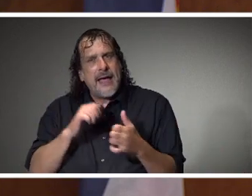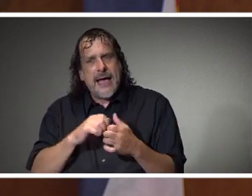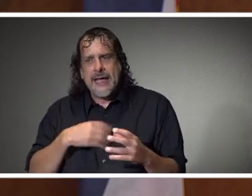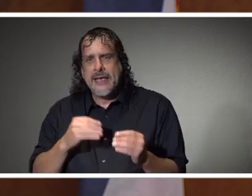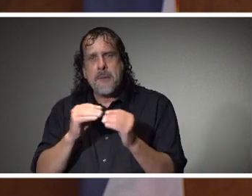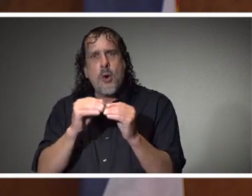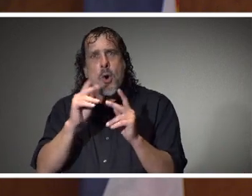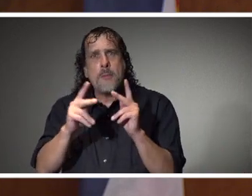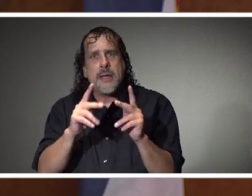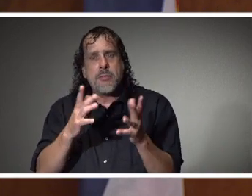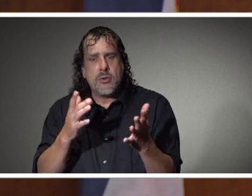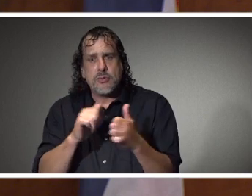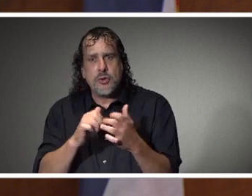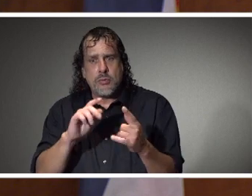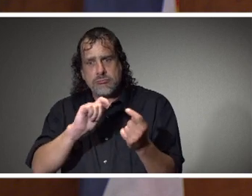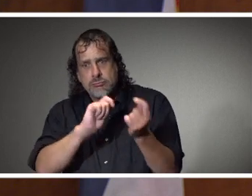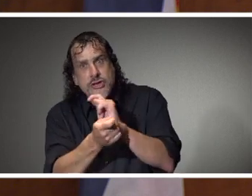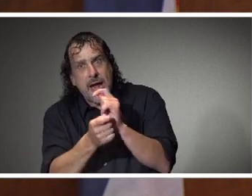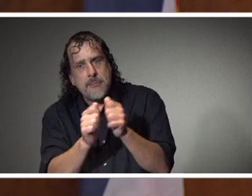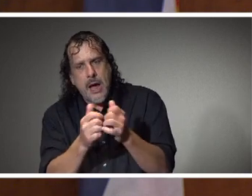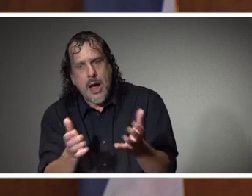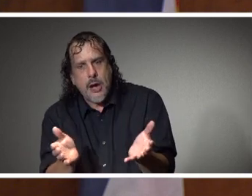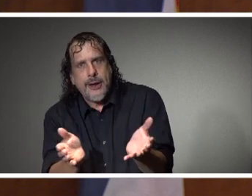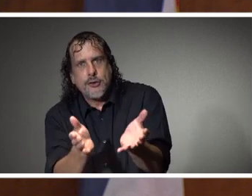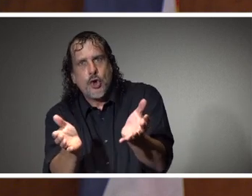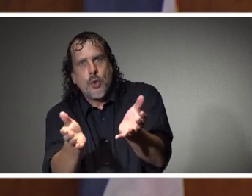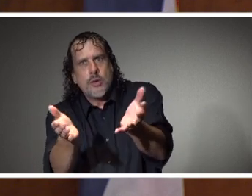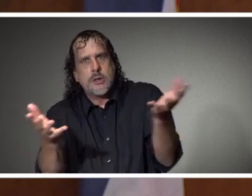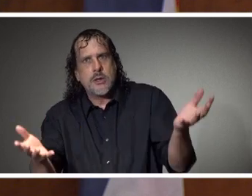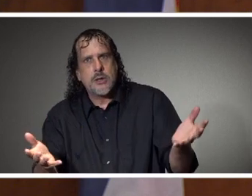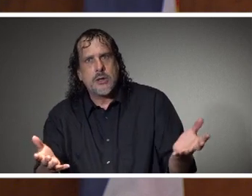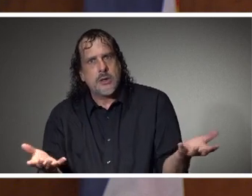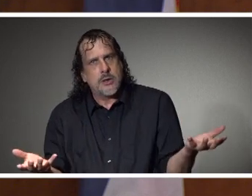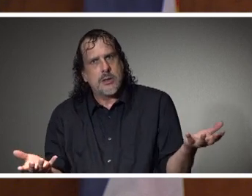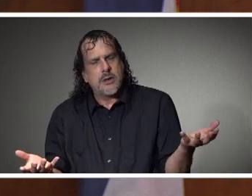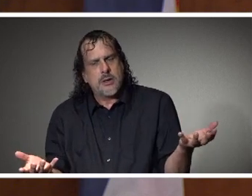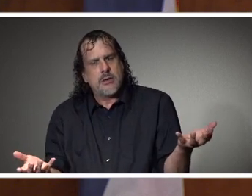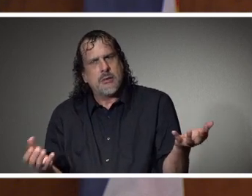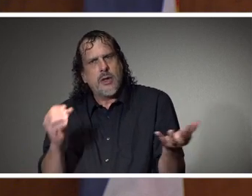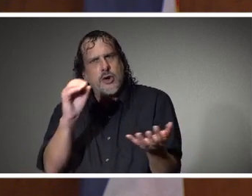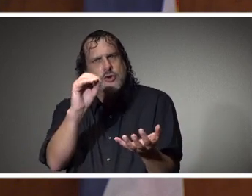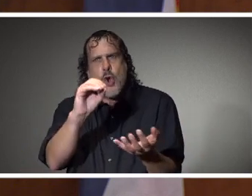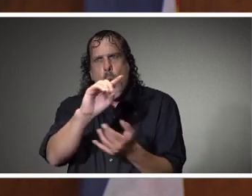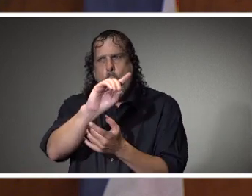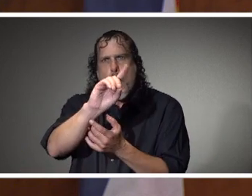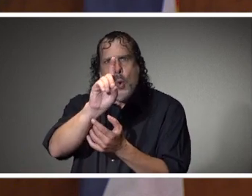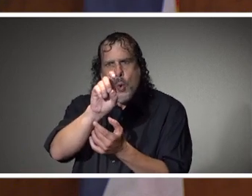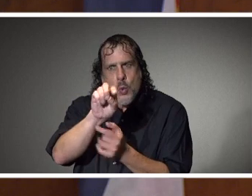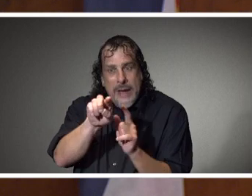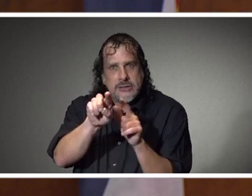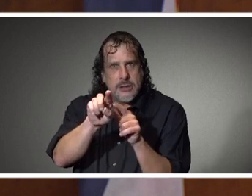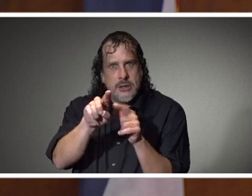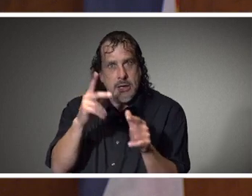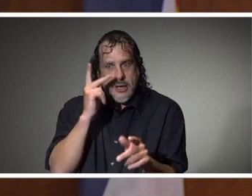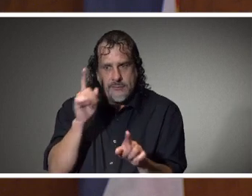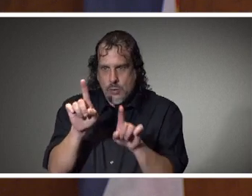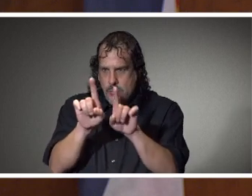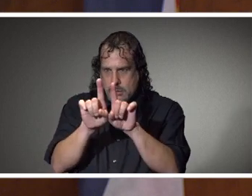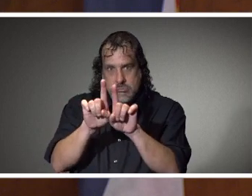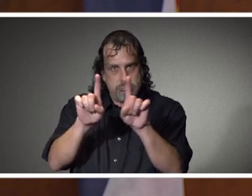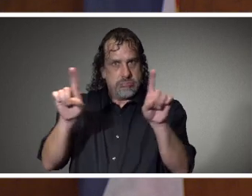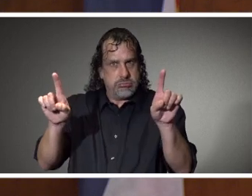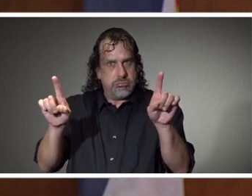compliance by encouraging people. We think that there is no question that if you will maintain social